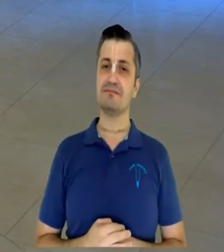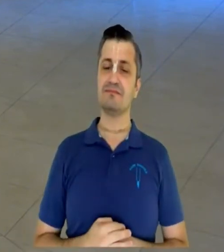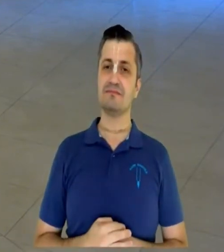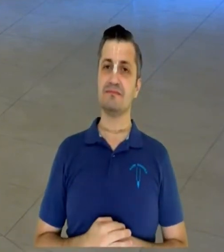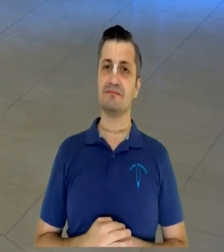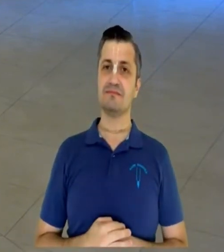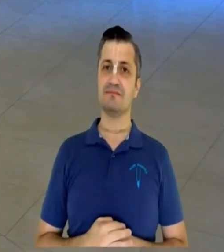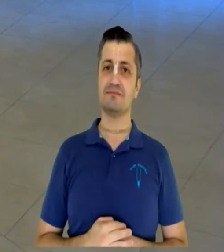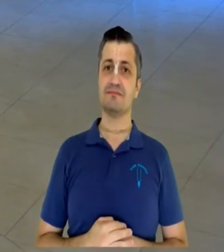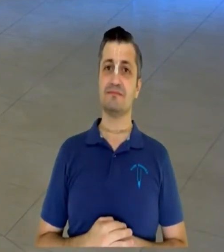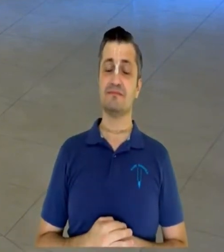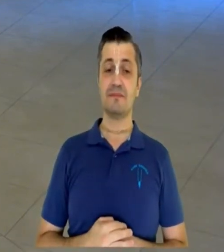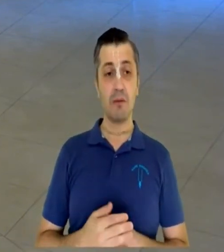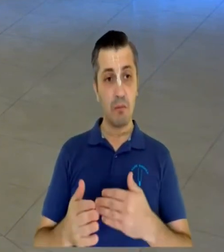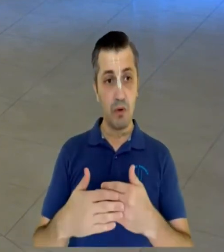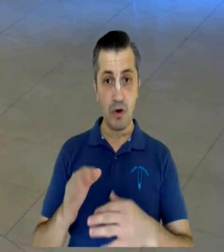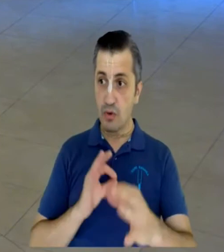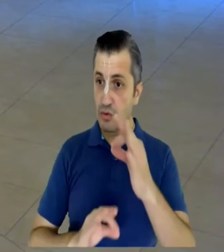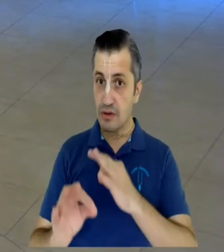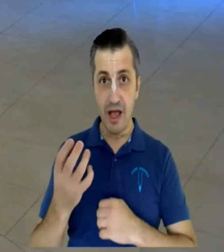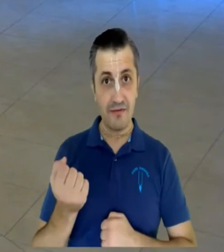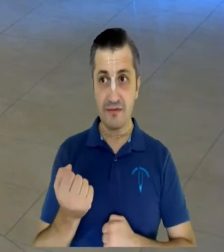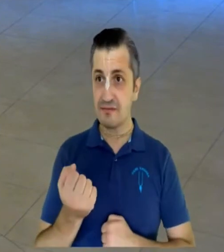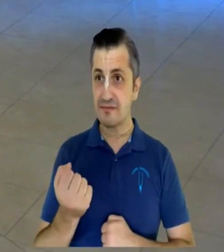Is there any more questions?